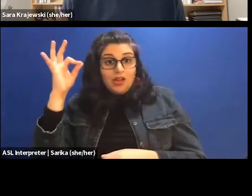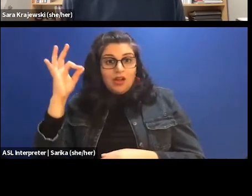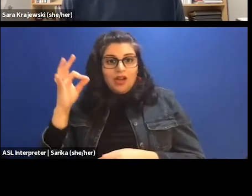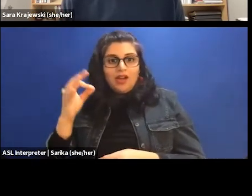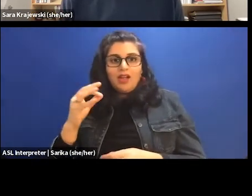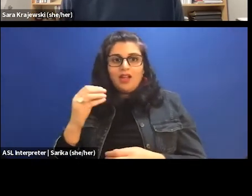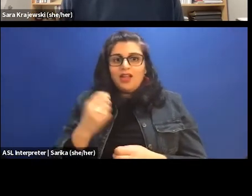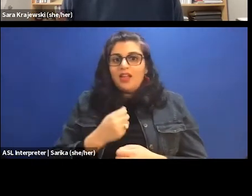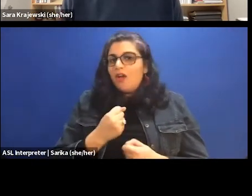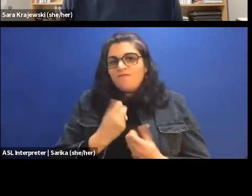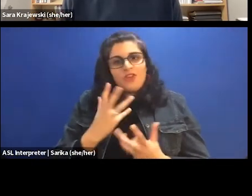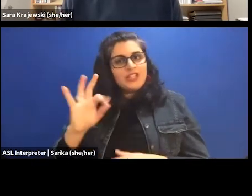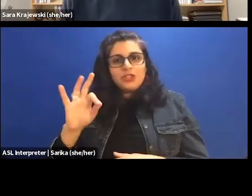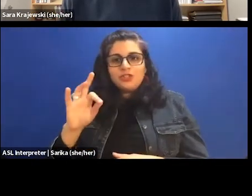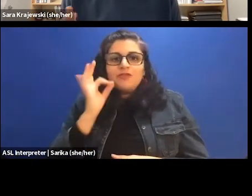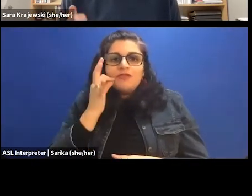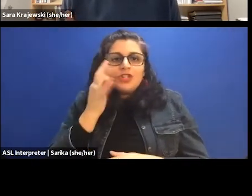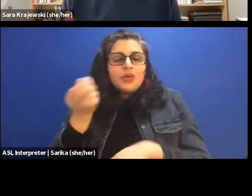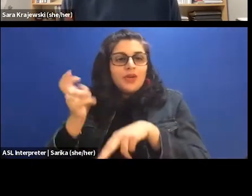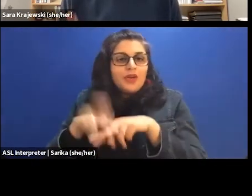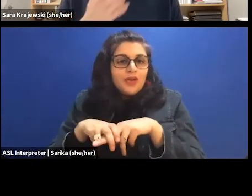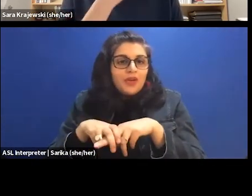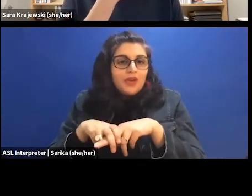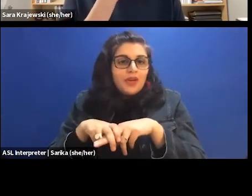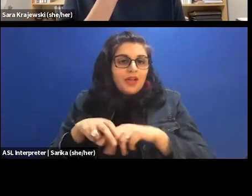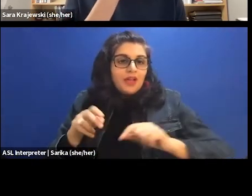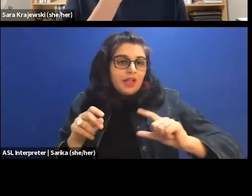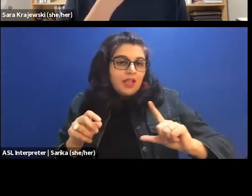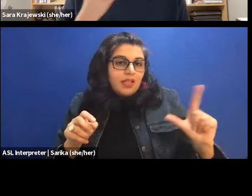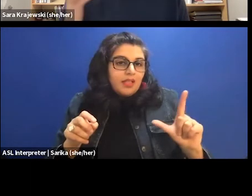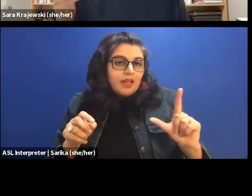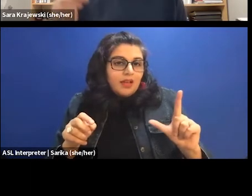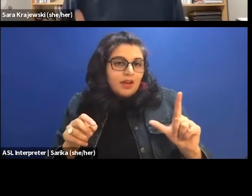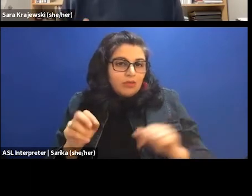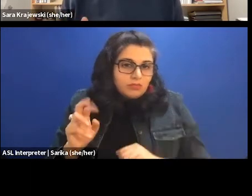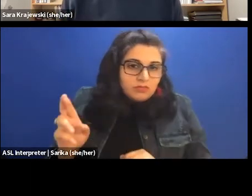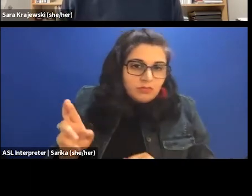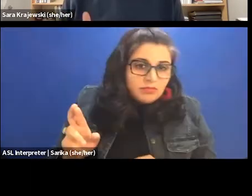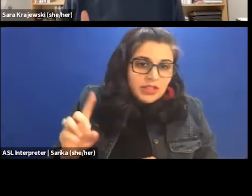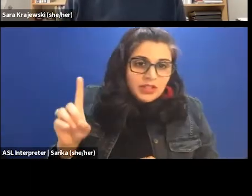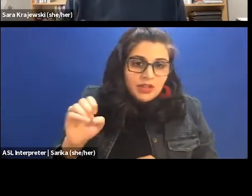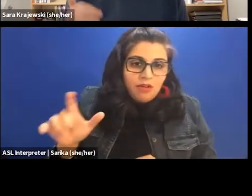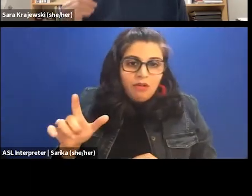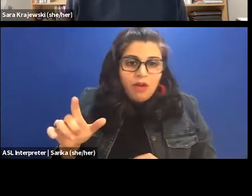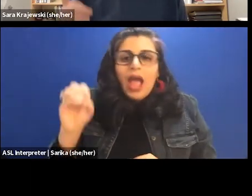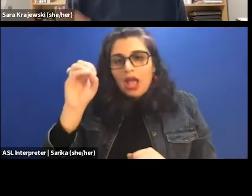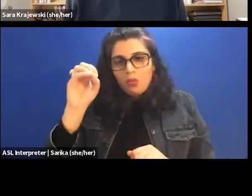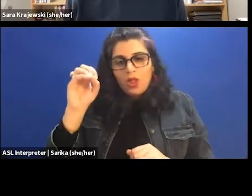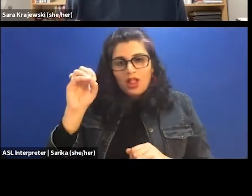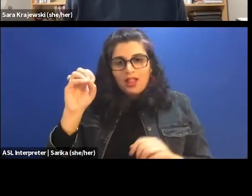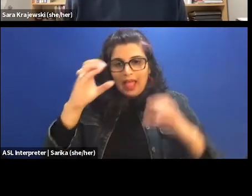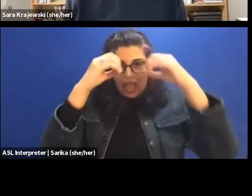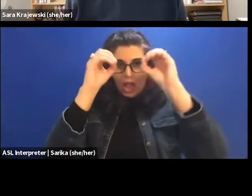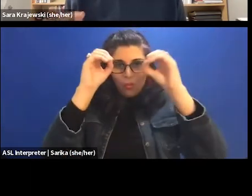a table and a tiny doll on the left side of the painting. She's dwarfed by the juicy